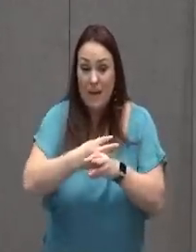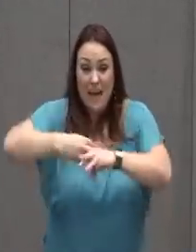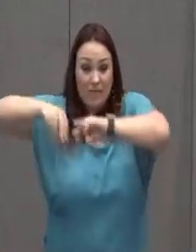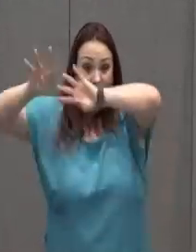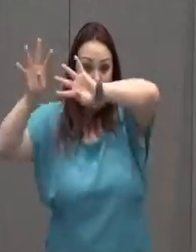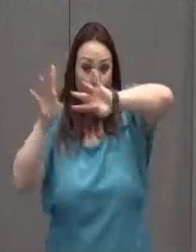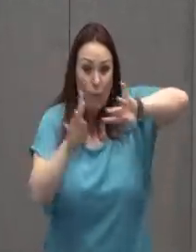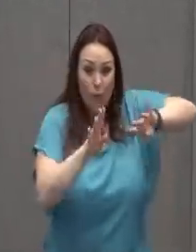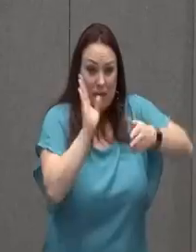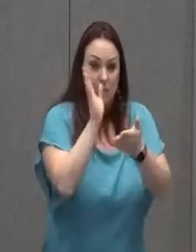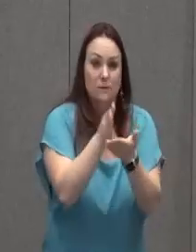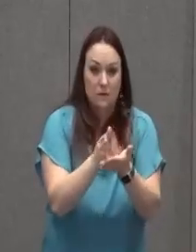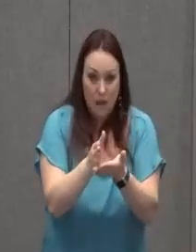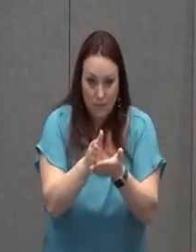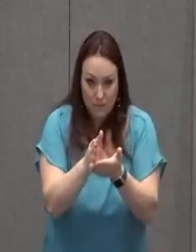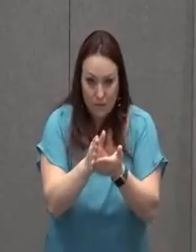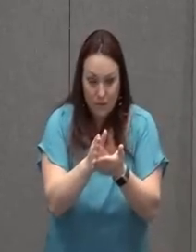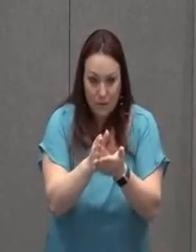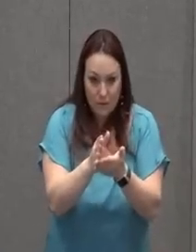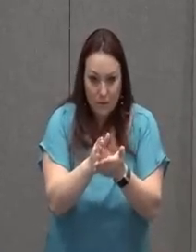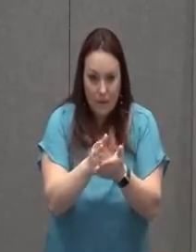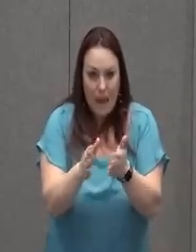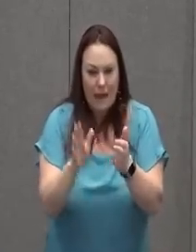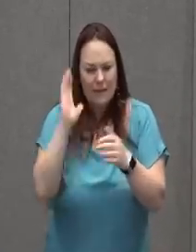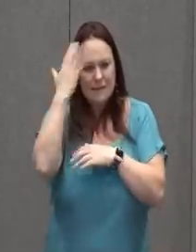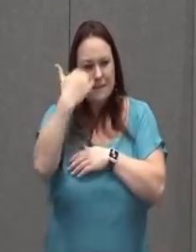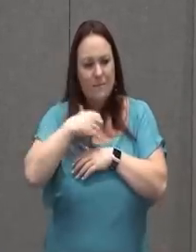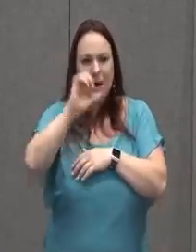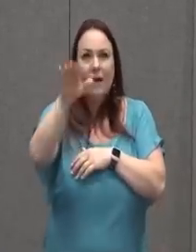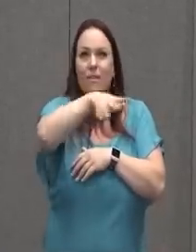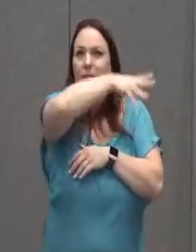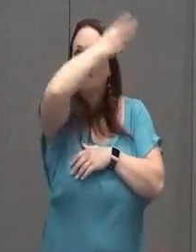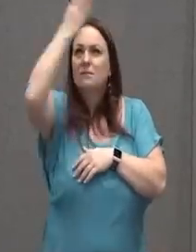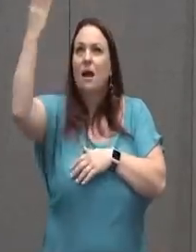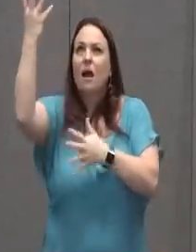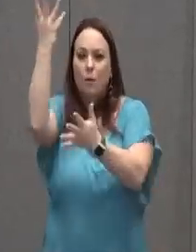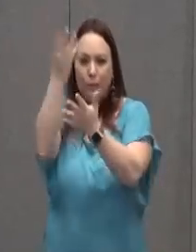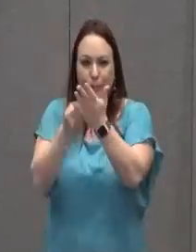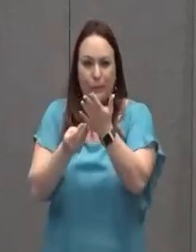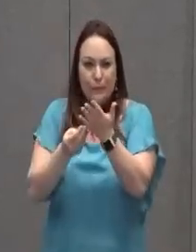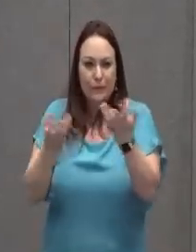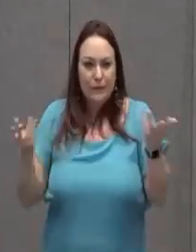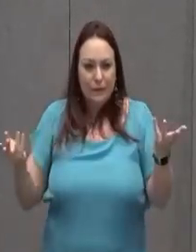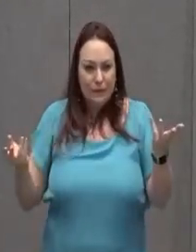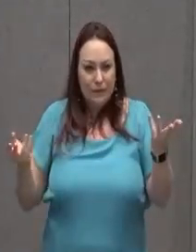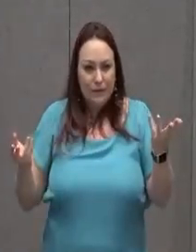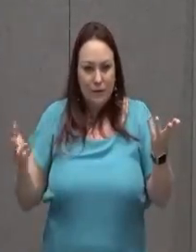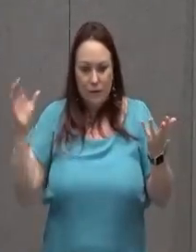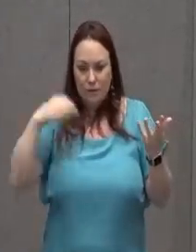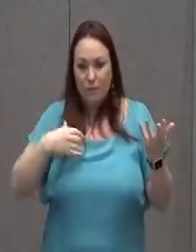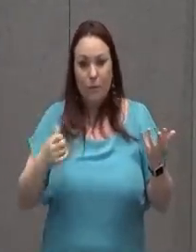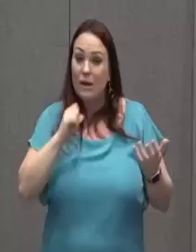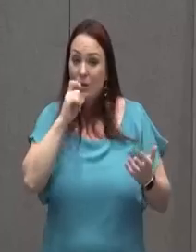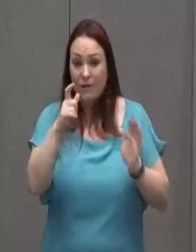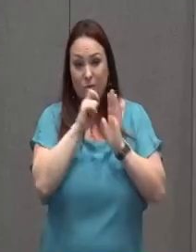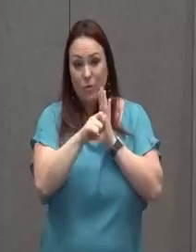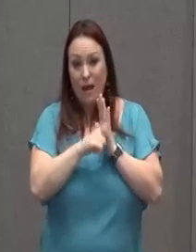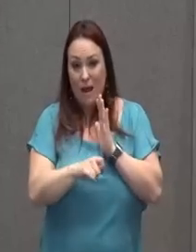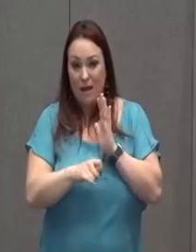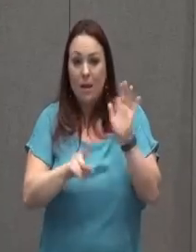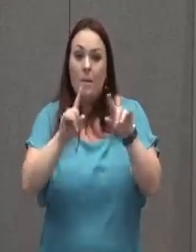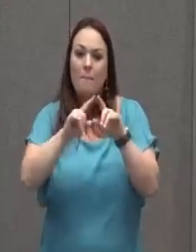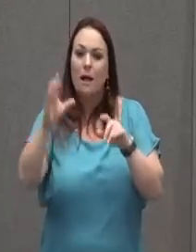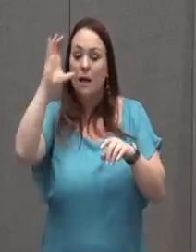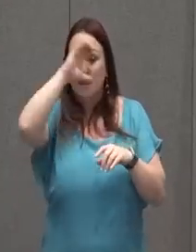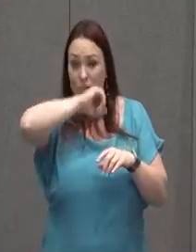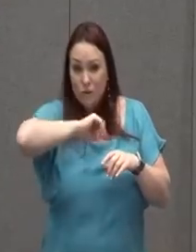all, it seemed that the sky was gone. We don't even have to write this, but let's infer, where are they? Let's guess, where